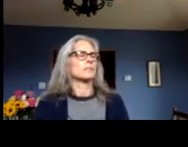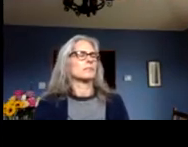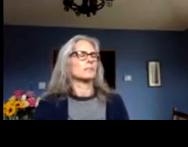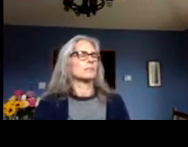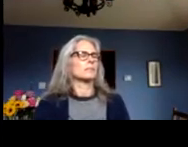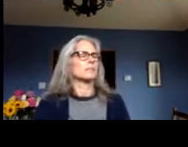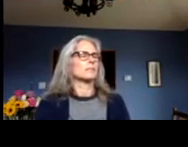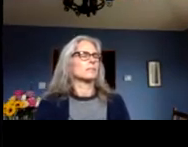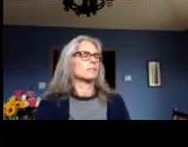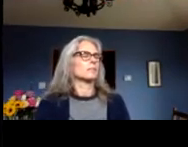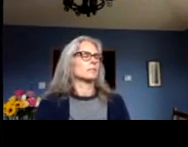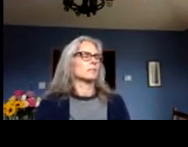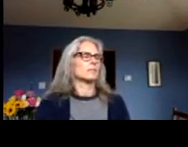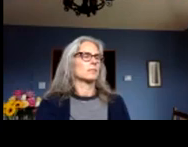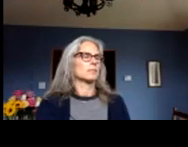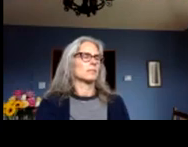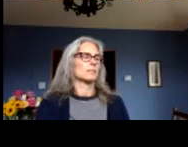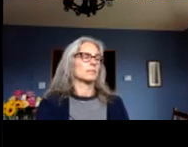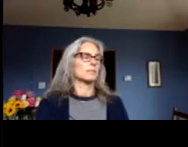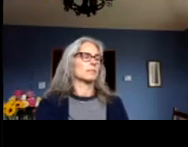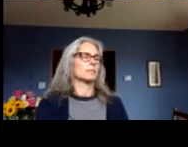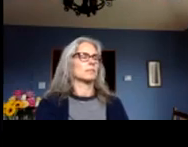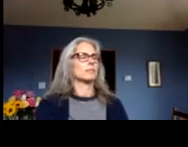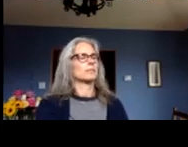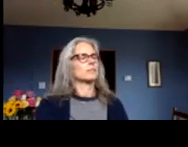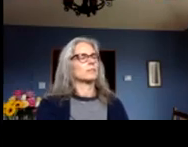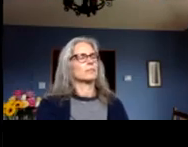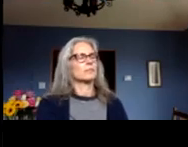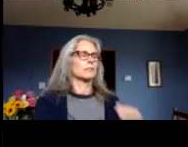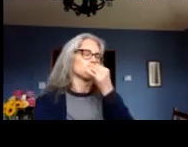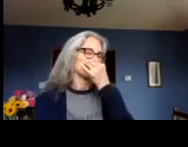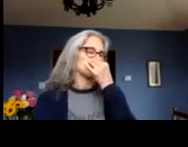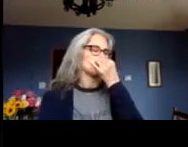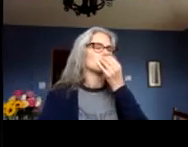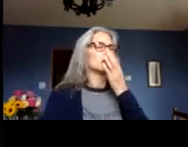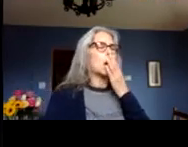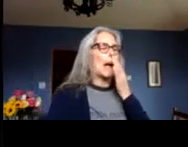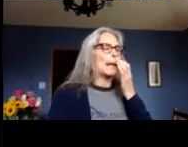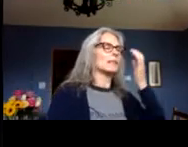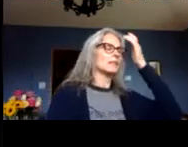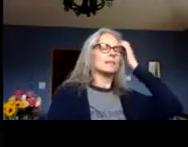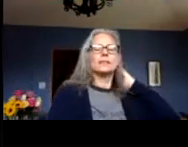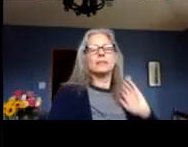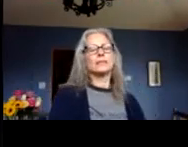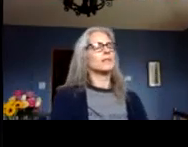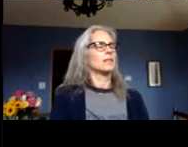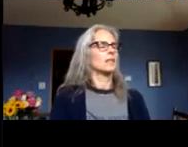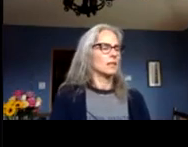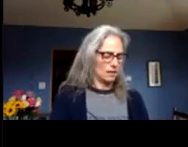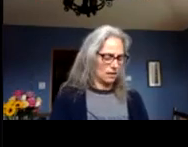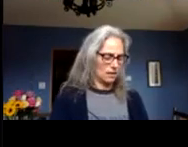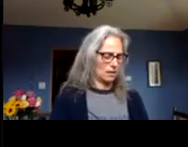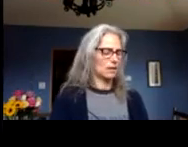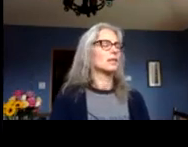you're going to use with students, having them, you know, get enrolled and logged into that platform and sign up for the class, all that kind of stuff, and then